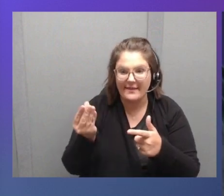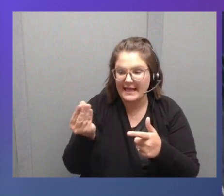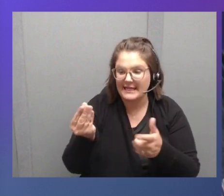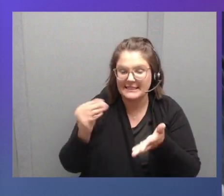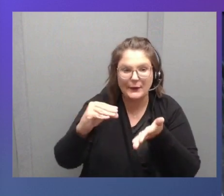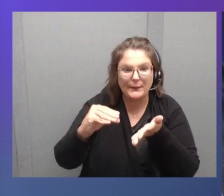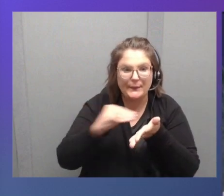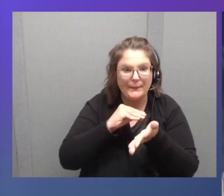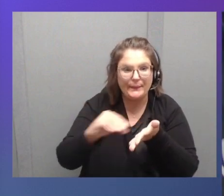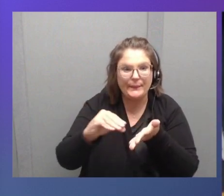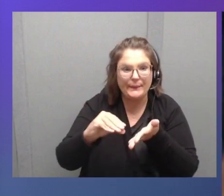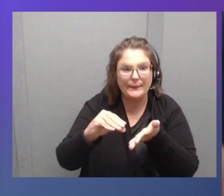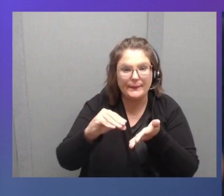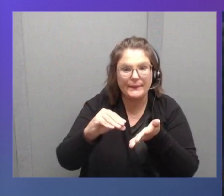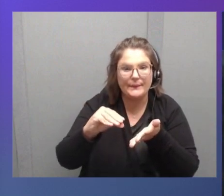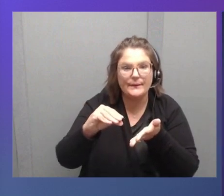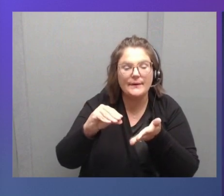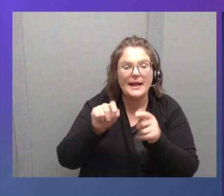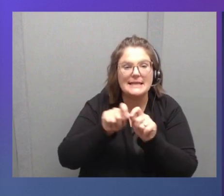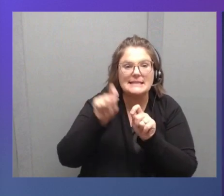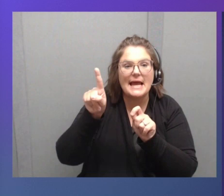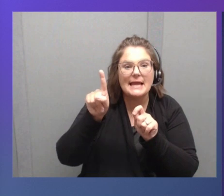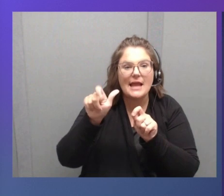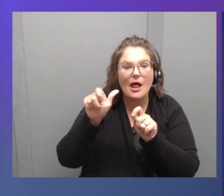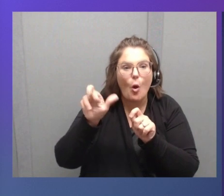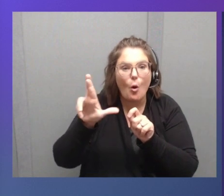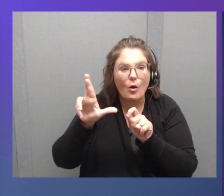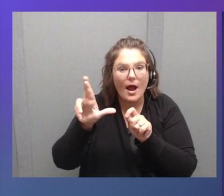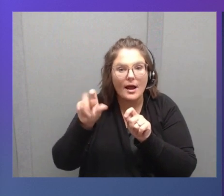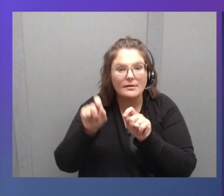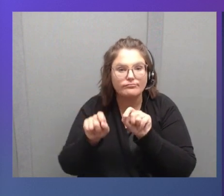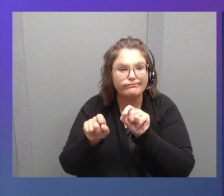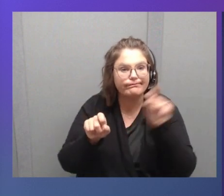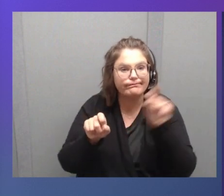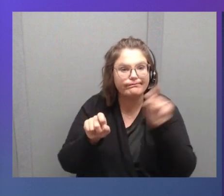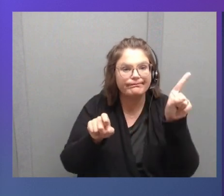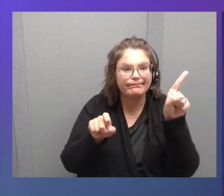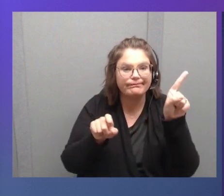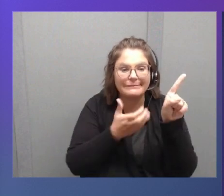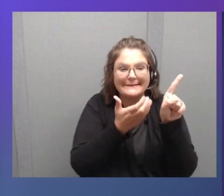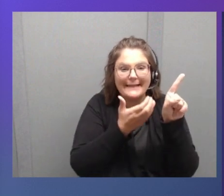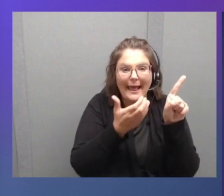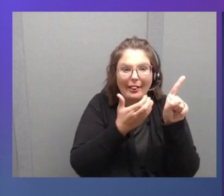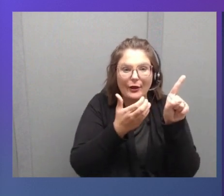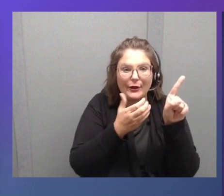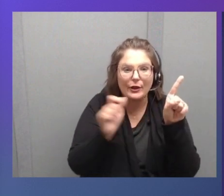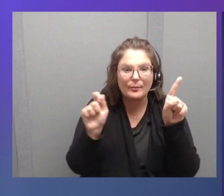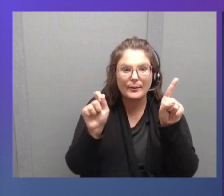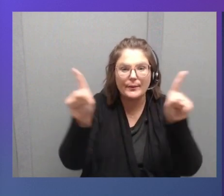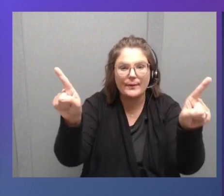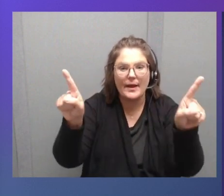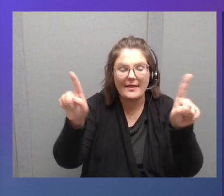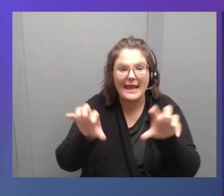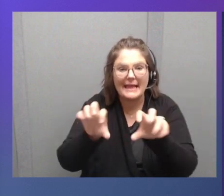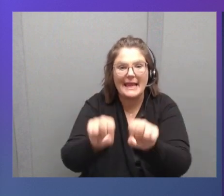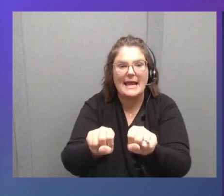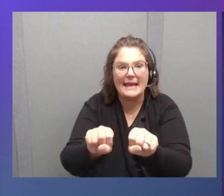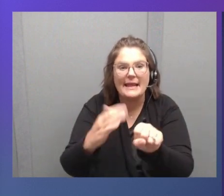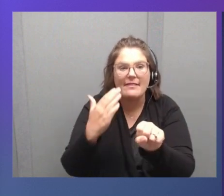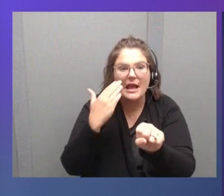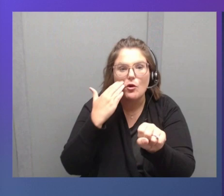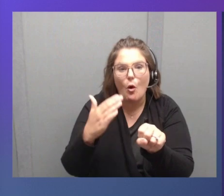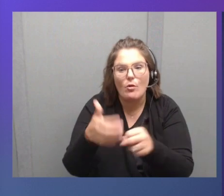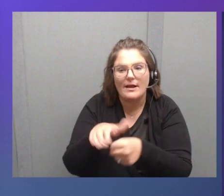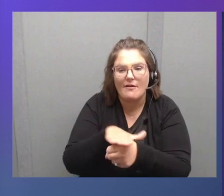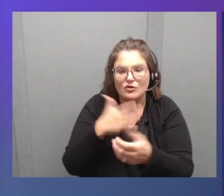accelerometer, they're swiping it, sending a LoRa signal one way, sending a Bluetooth signal, cellular signal, and if they get it, they know the coverage is good there.